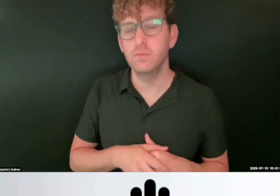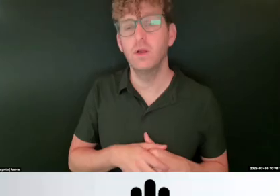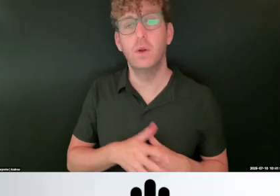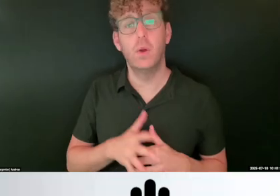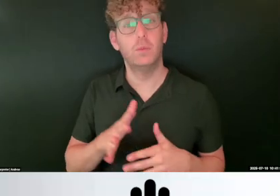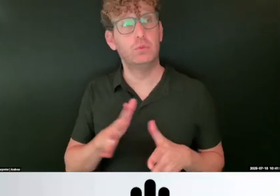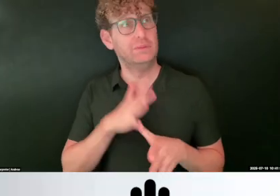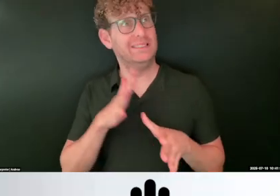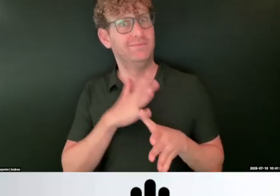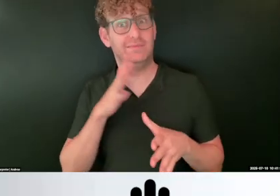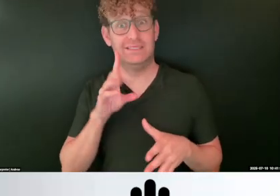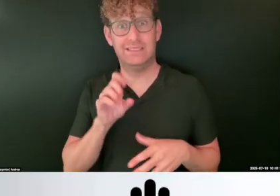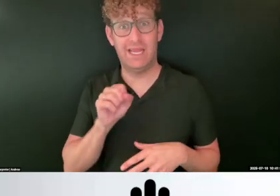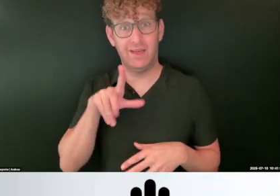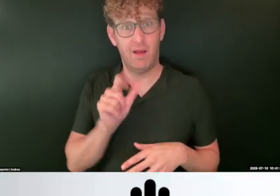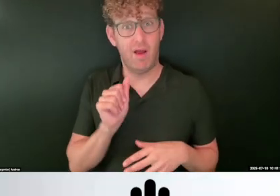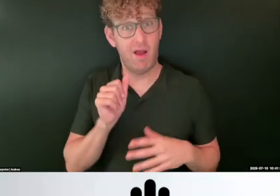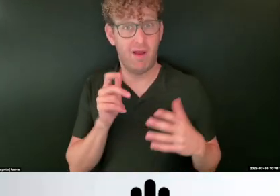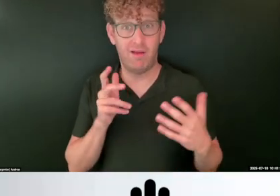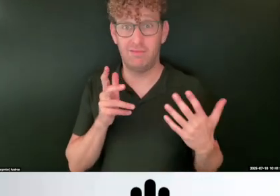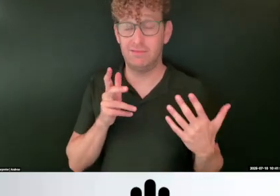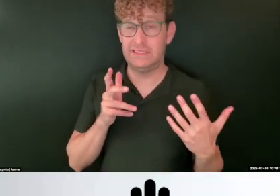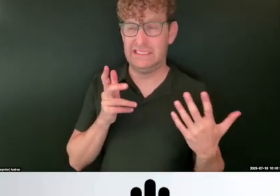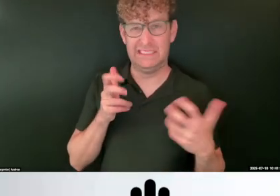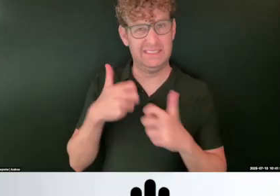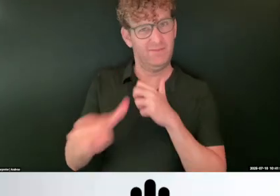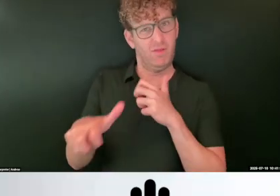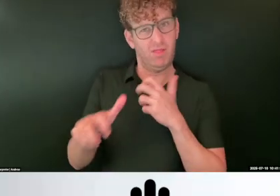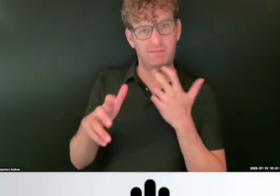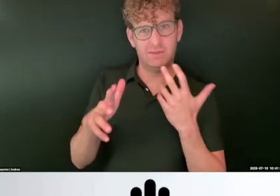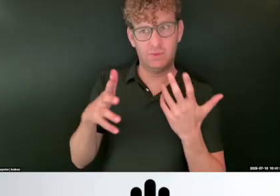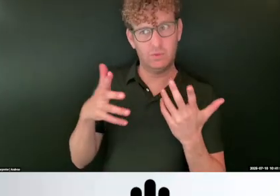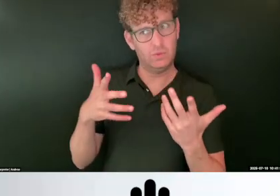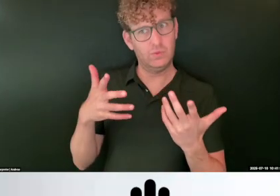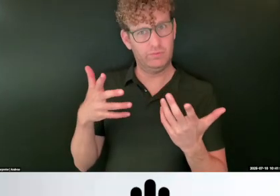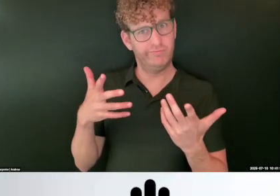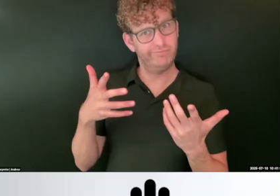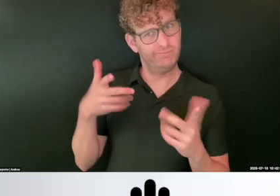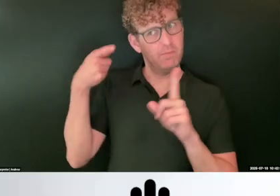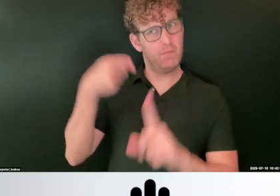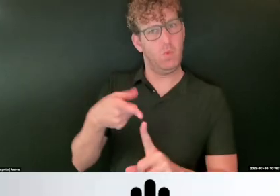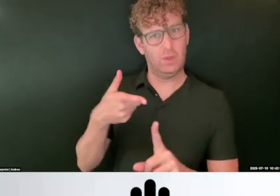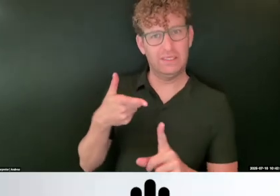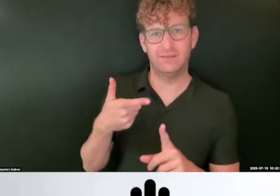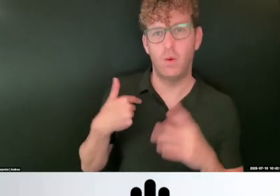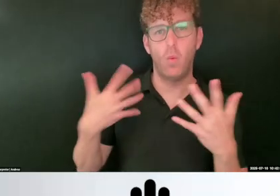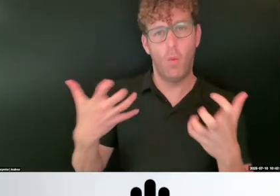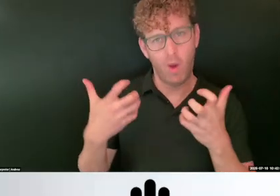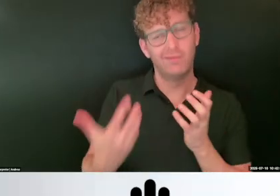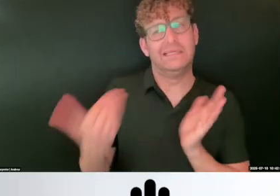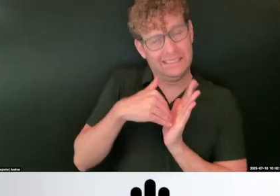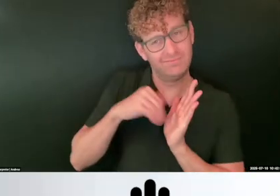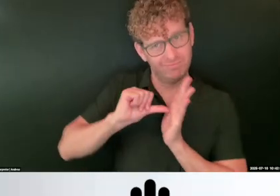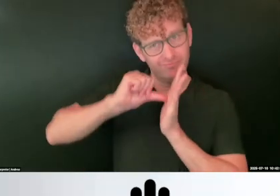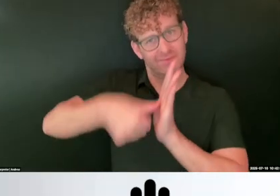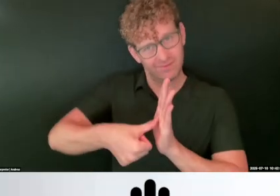been difficult to get at this point. And again, I want to reemphasize the fact that there is 143 projects, as I've